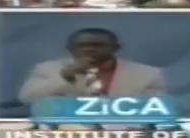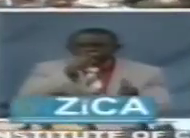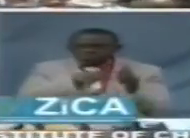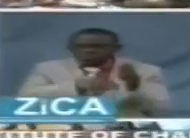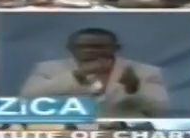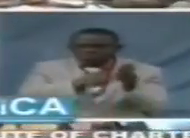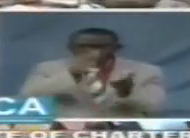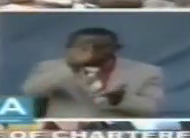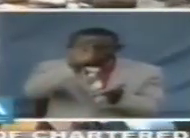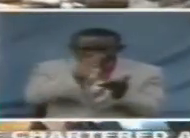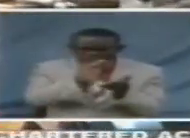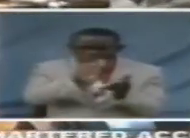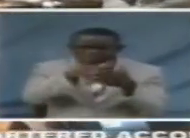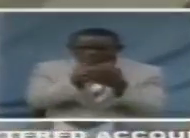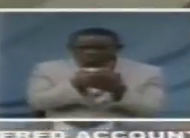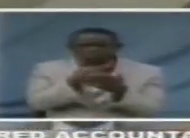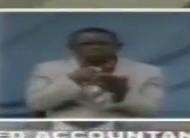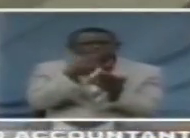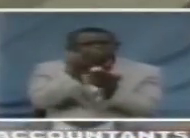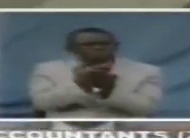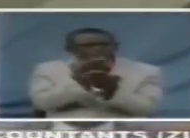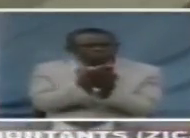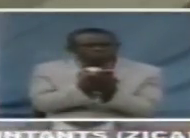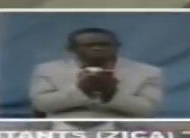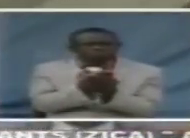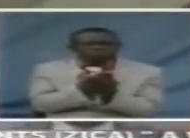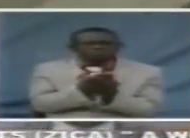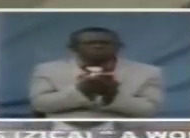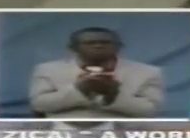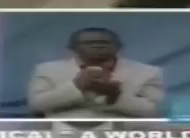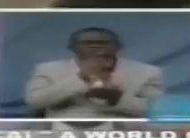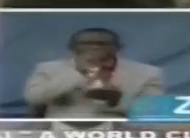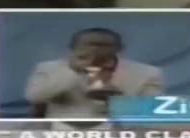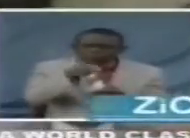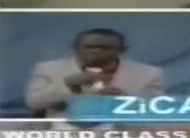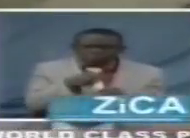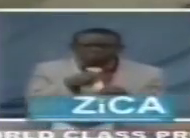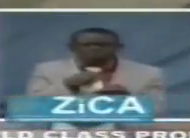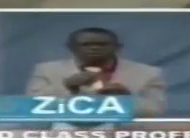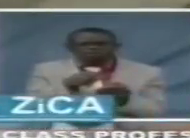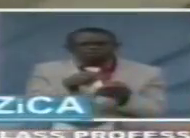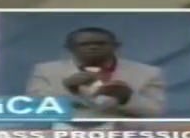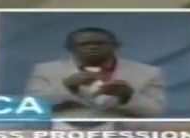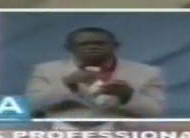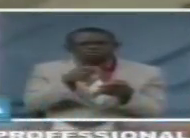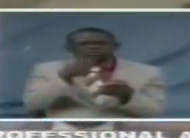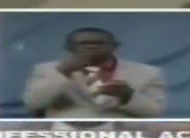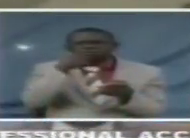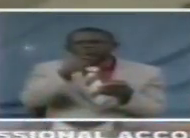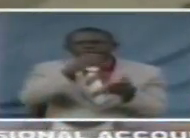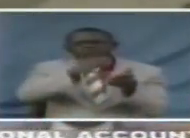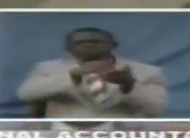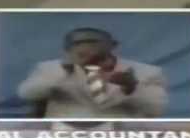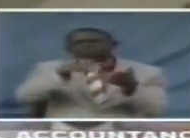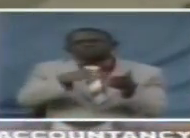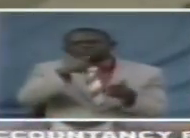effective. To reduce the cost of insurance, Mr. Speaker, I propose to remove the